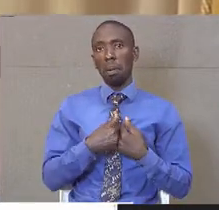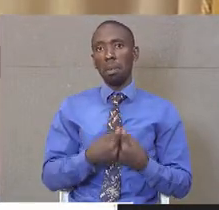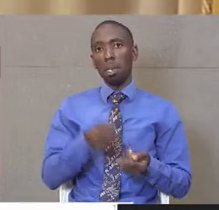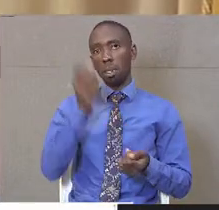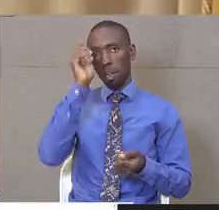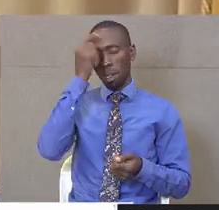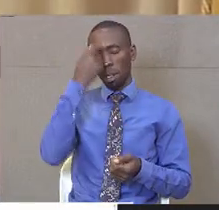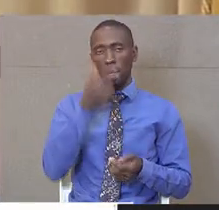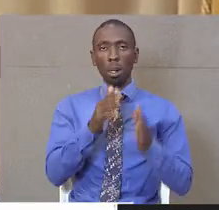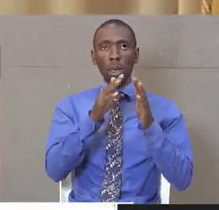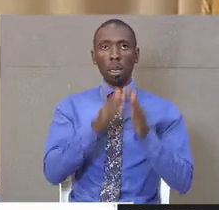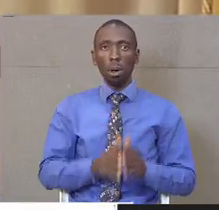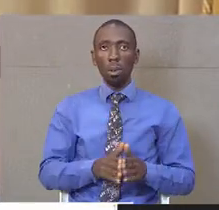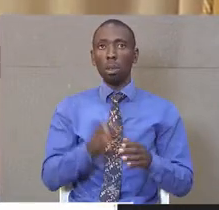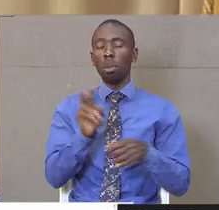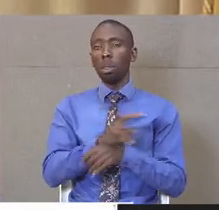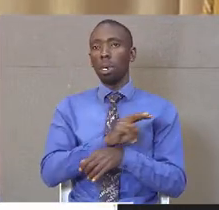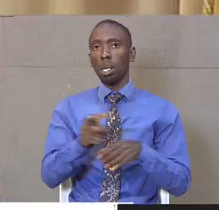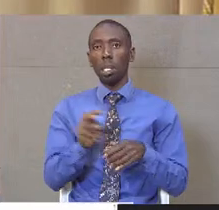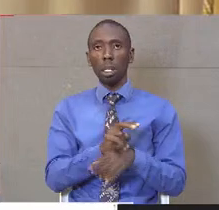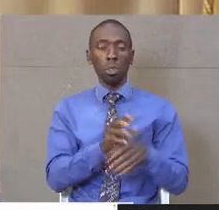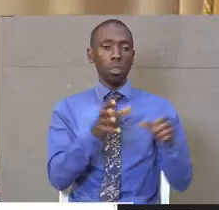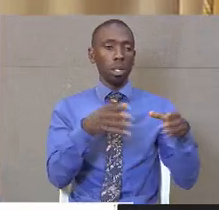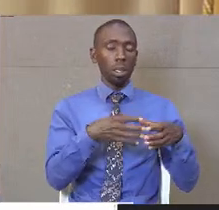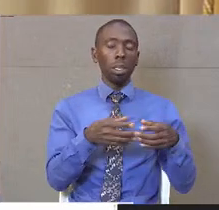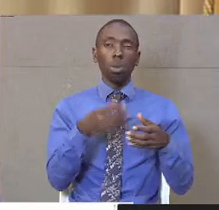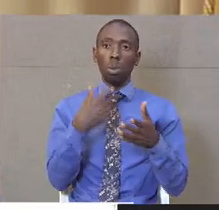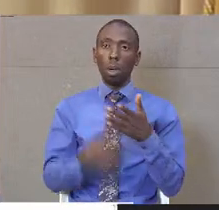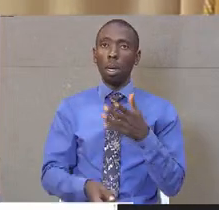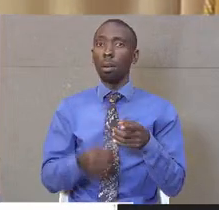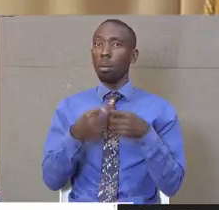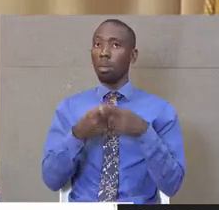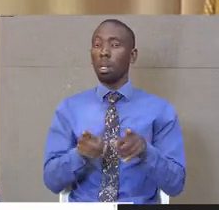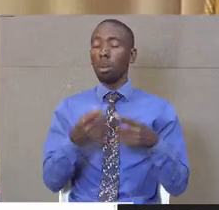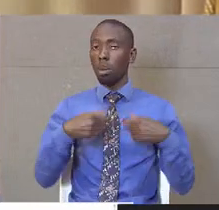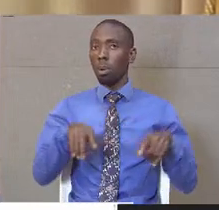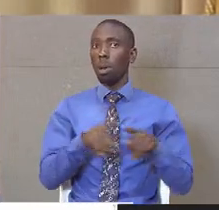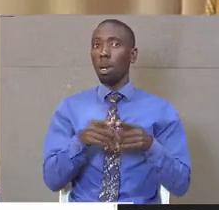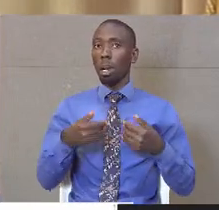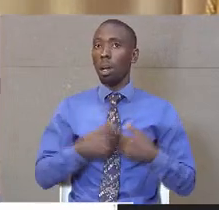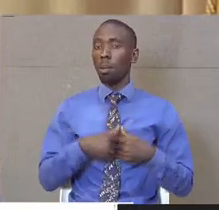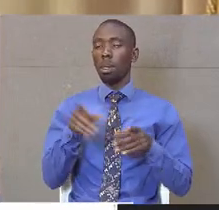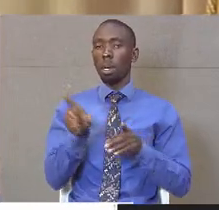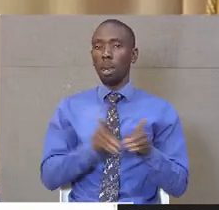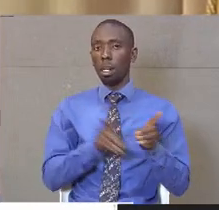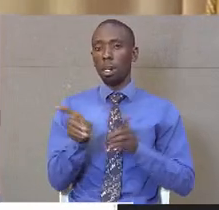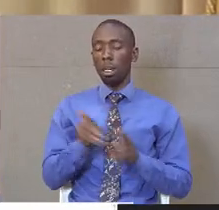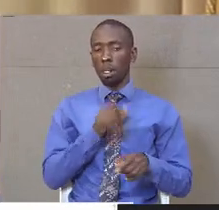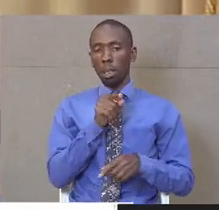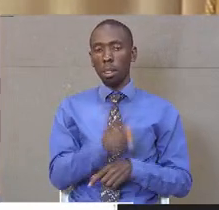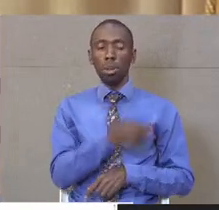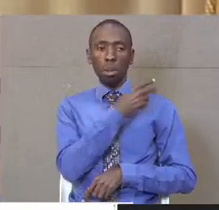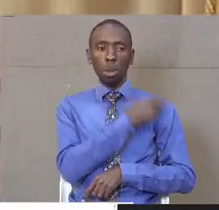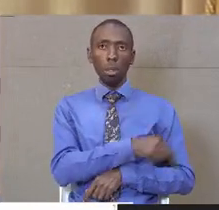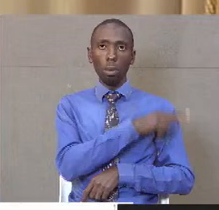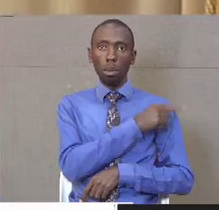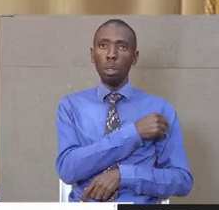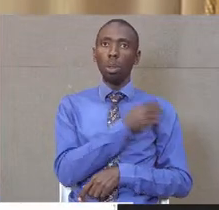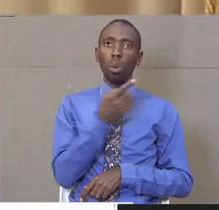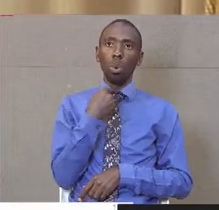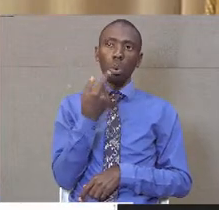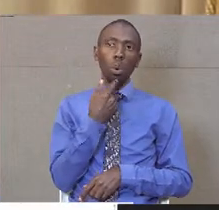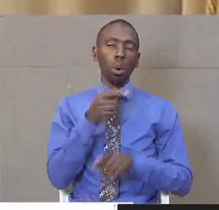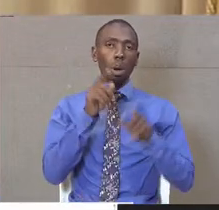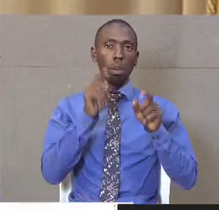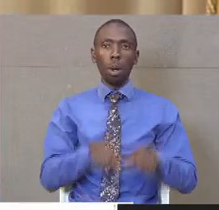house monitoring unit, we have what? But we have directors in these hospitals who should be able